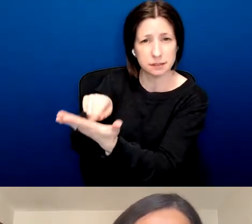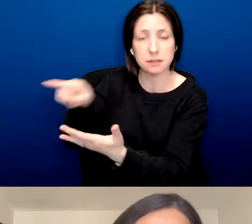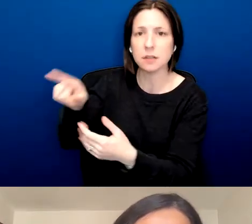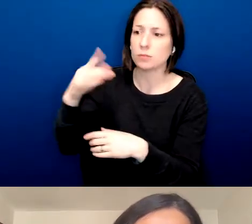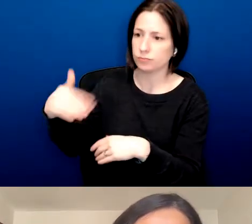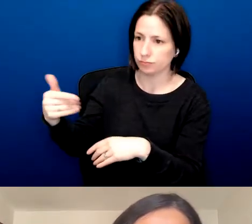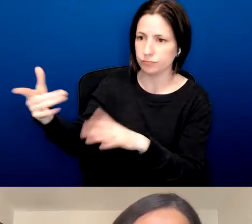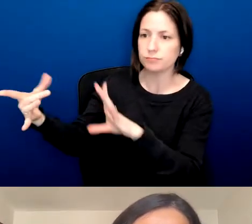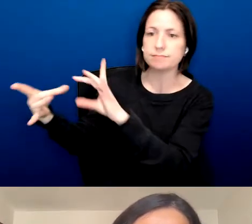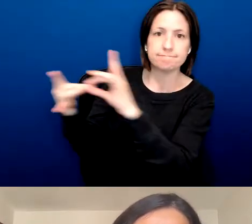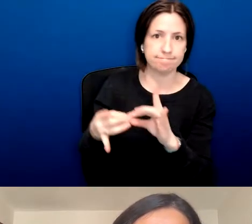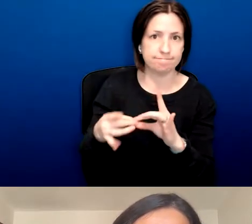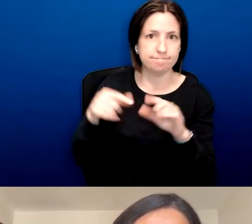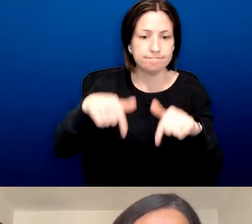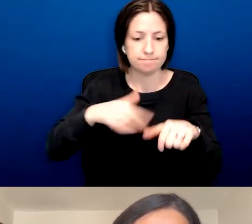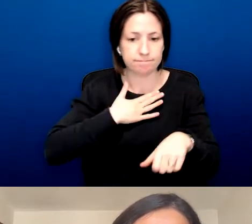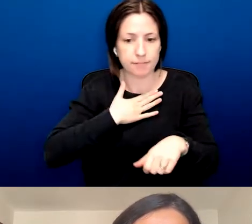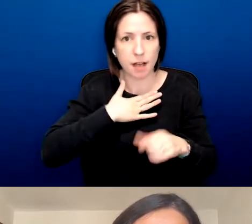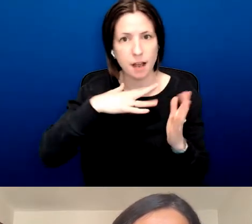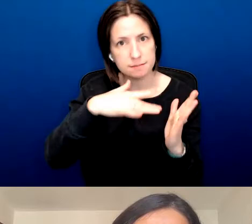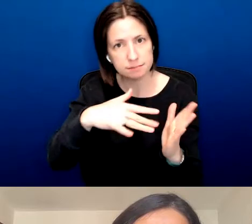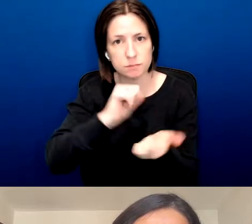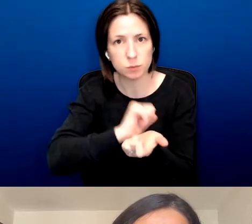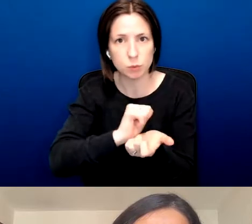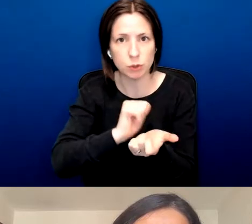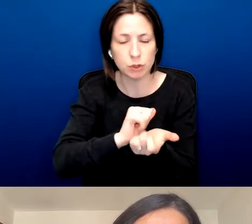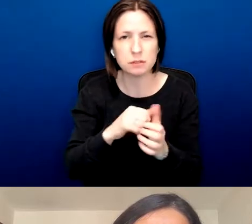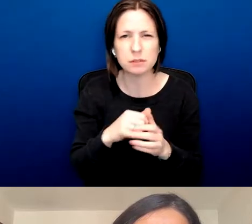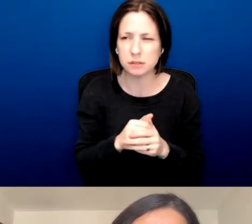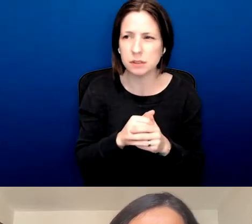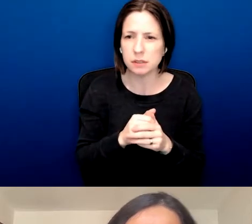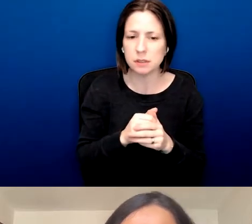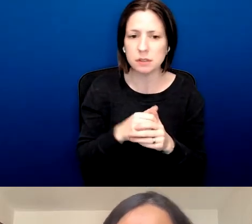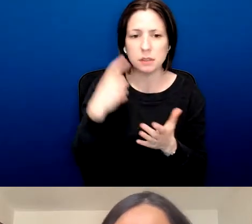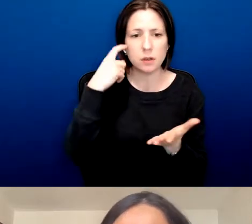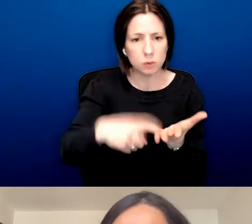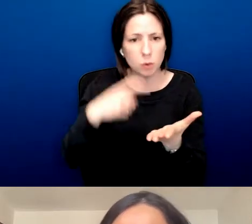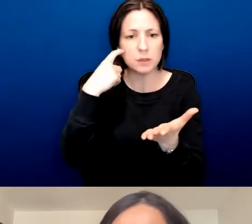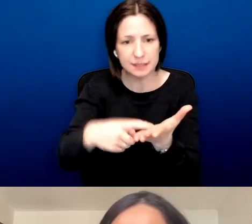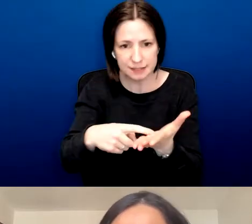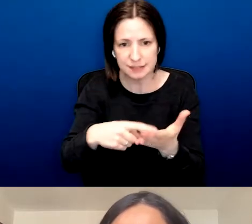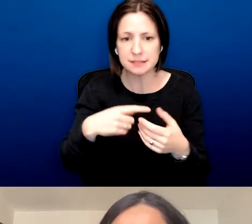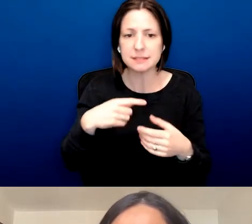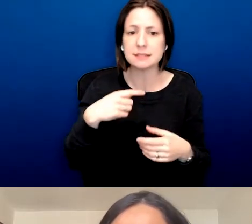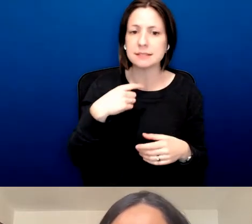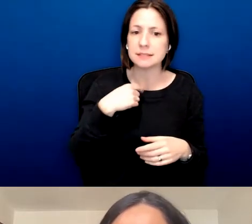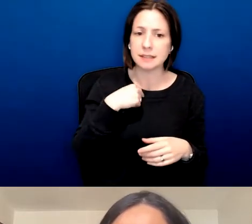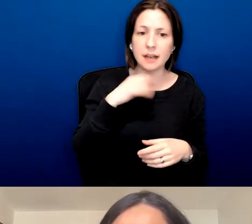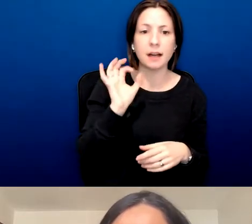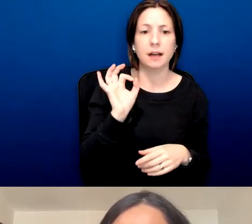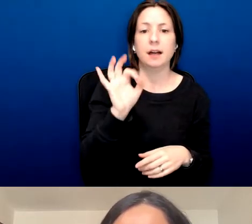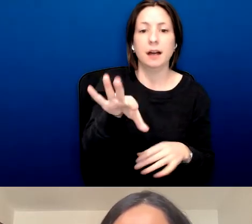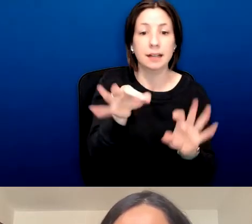do, because there is a constant rupturing. I put a sentence out and ask for it to be broken